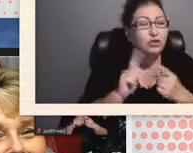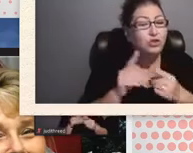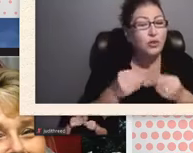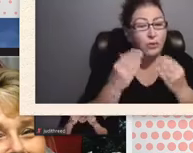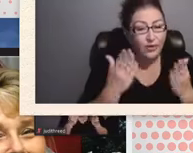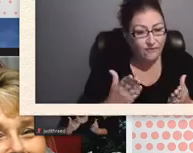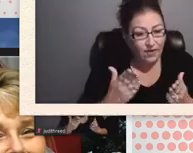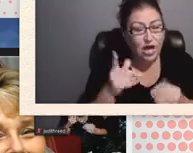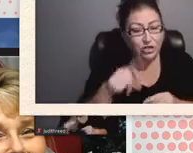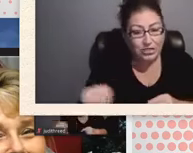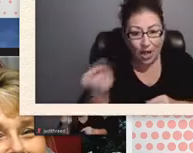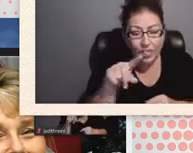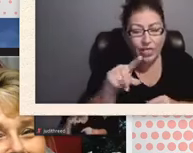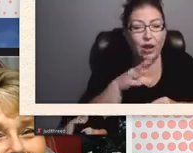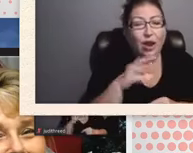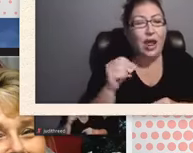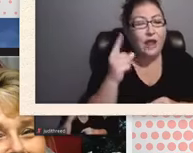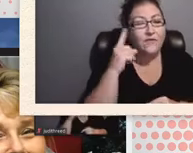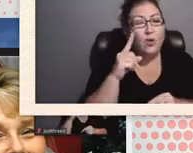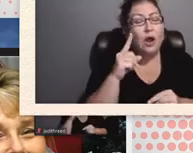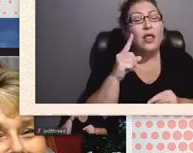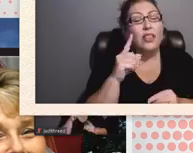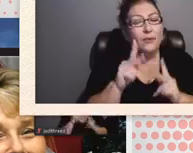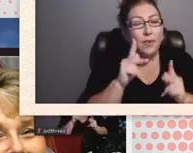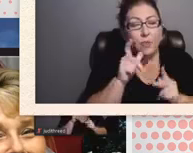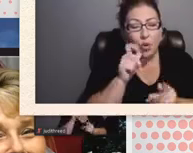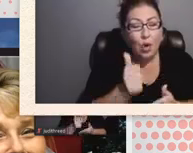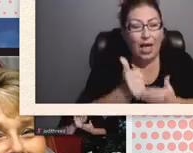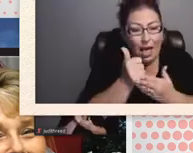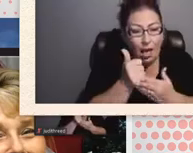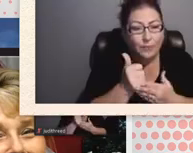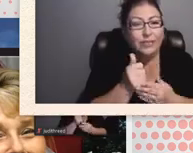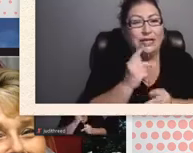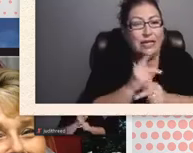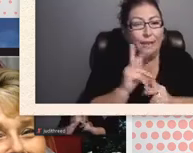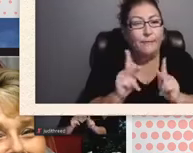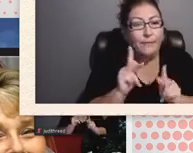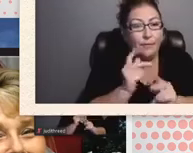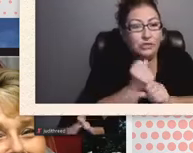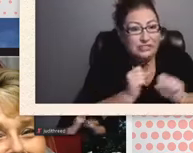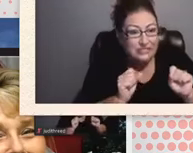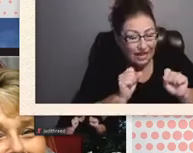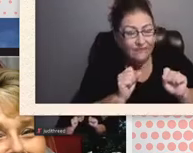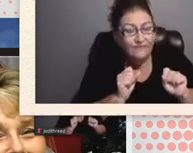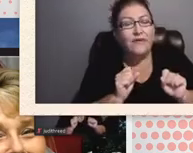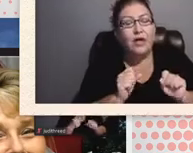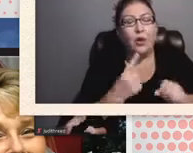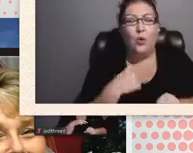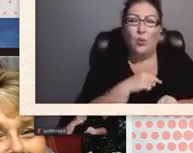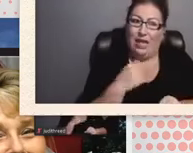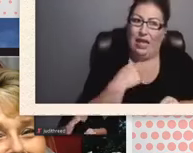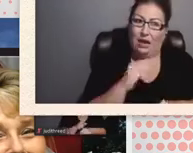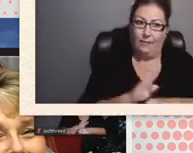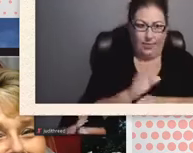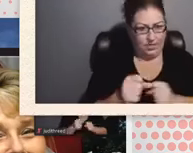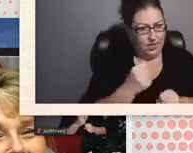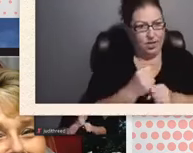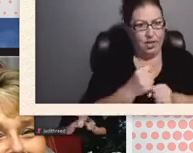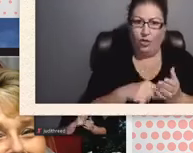there and to the individuals that are helping to keep people safe. You know, we've had a busy year this week, by the